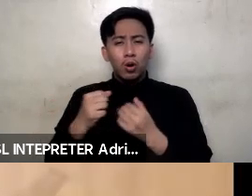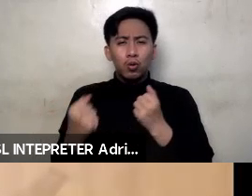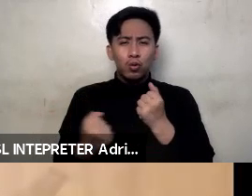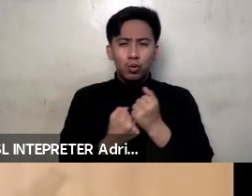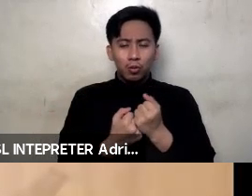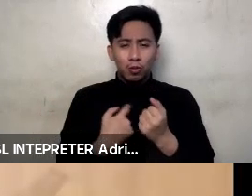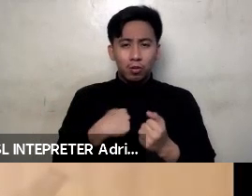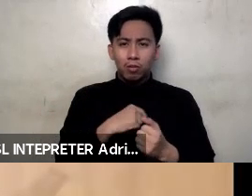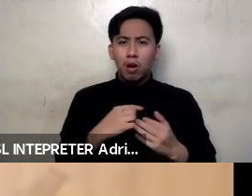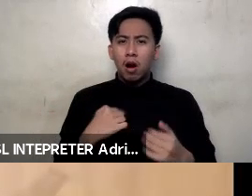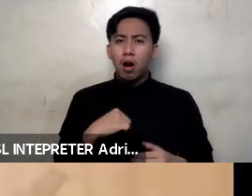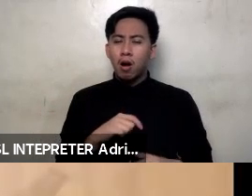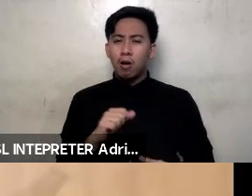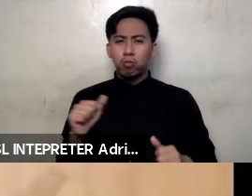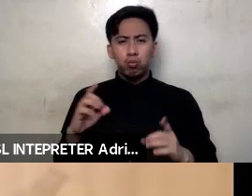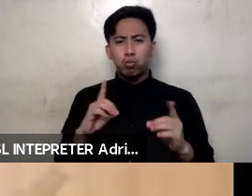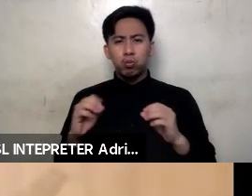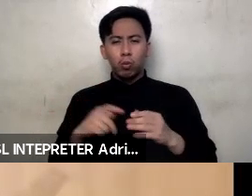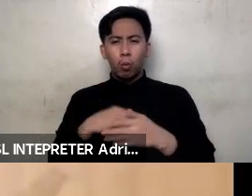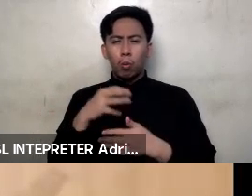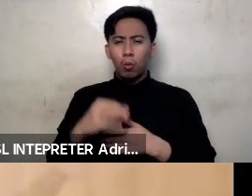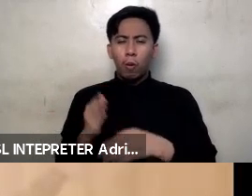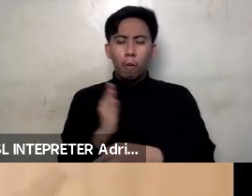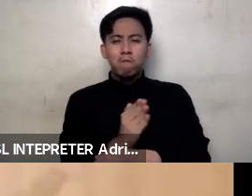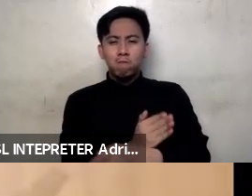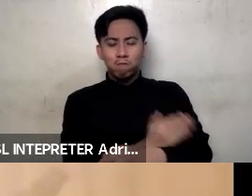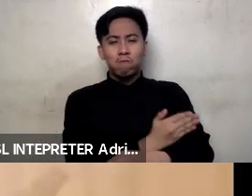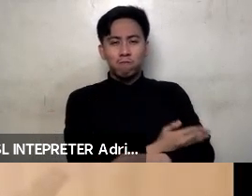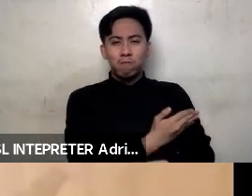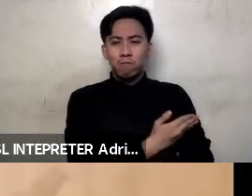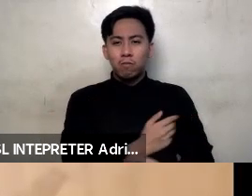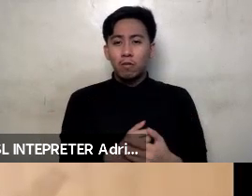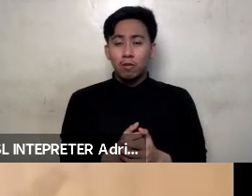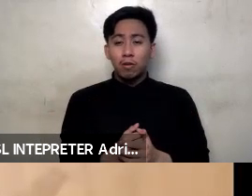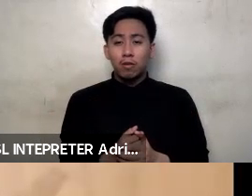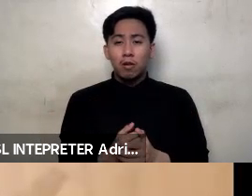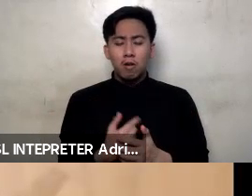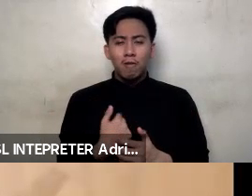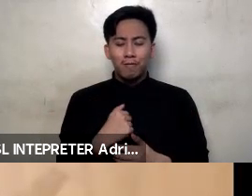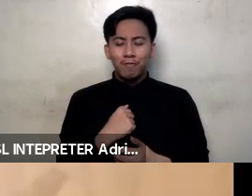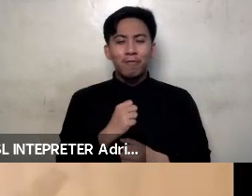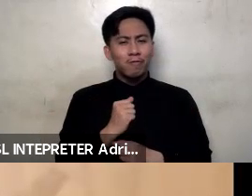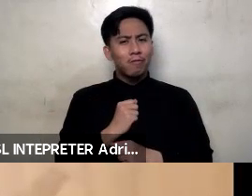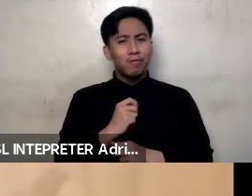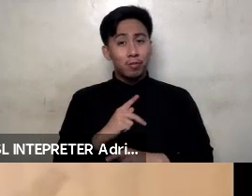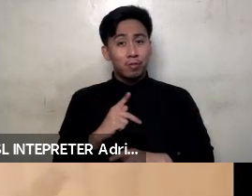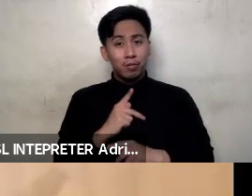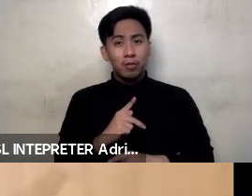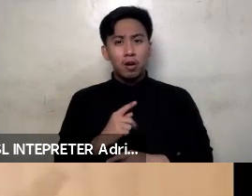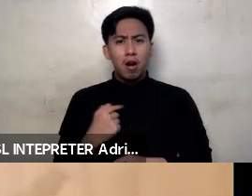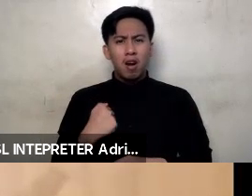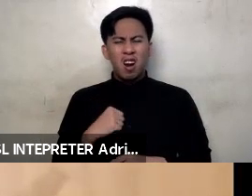performance measurement system and implementation. We acknowledged that we were only providing